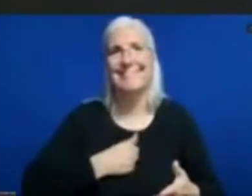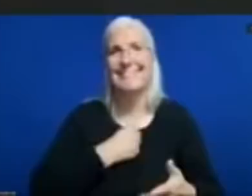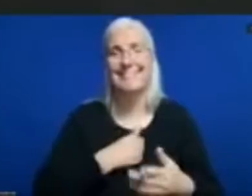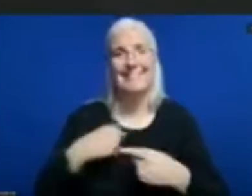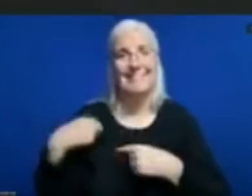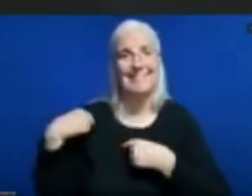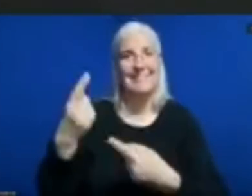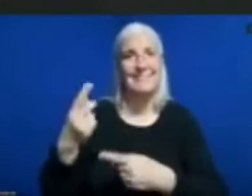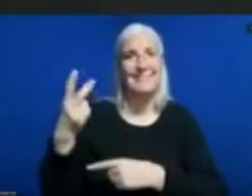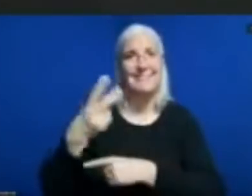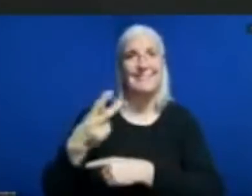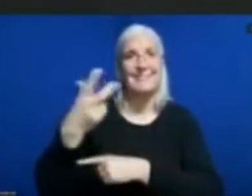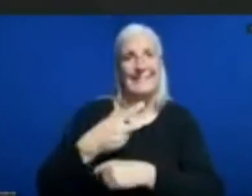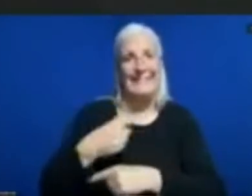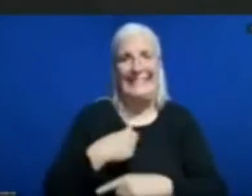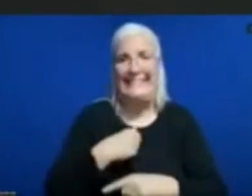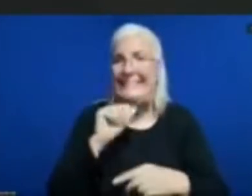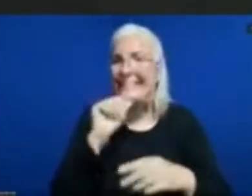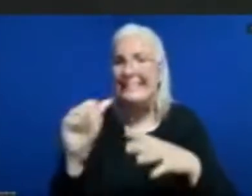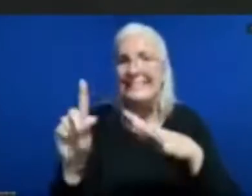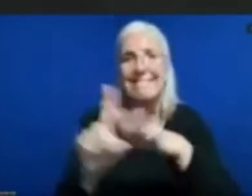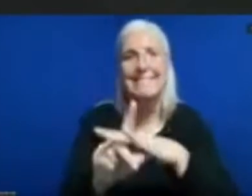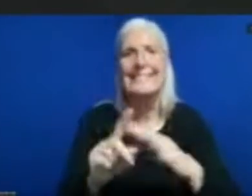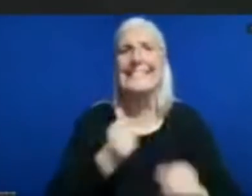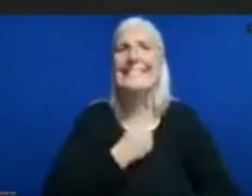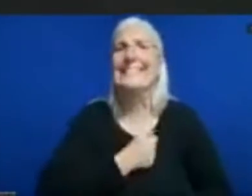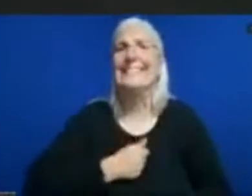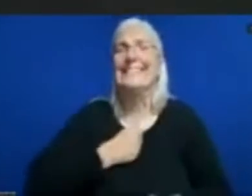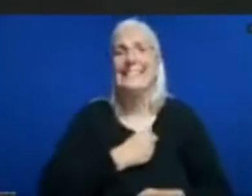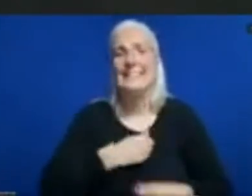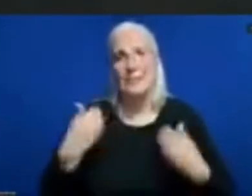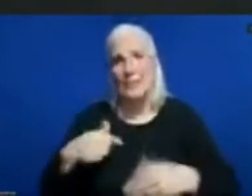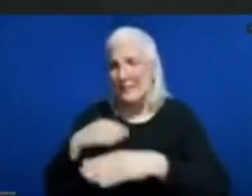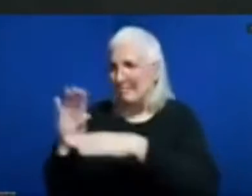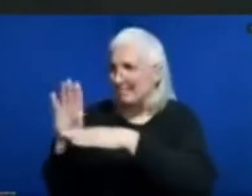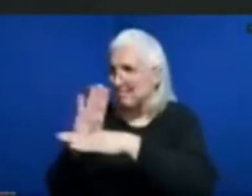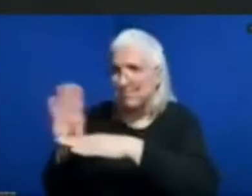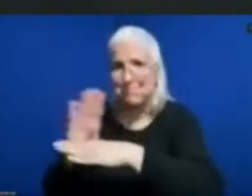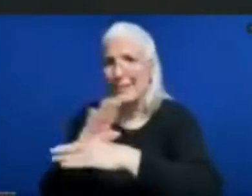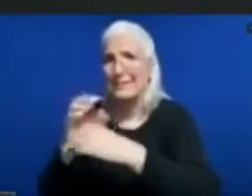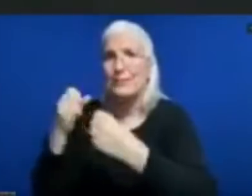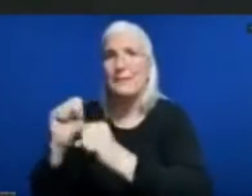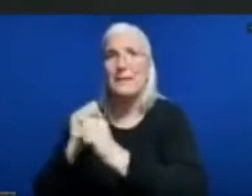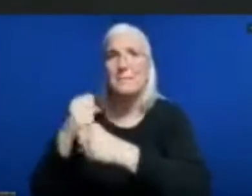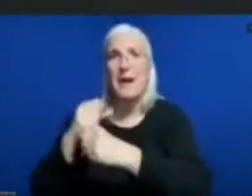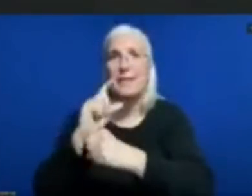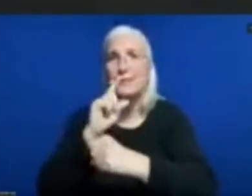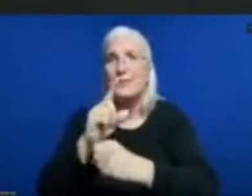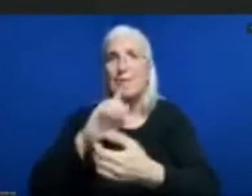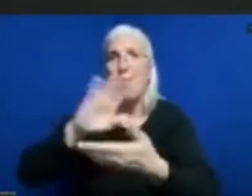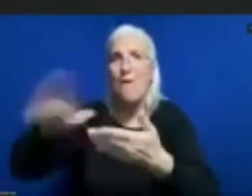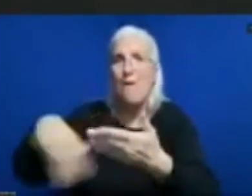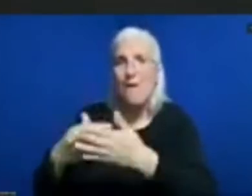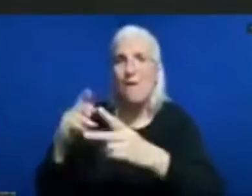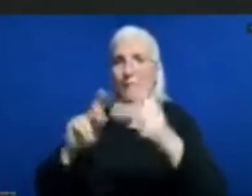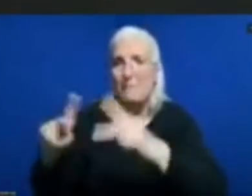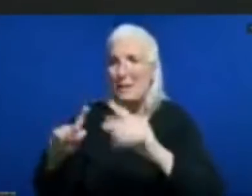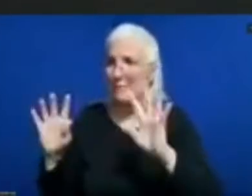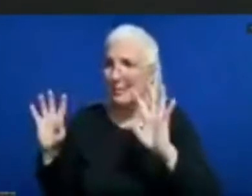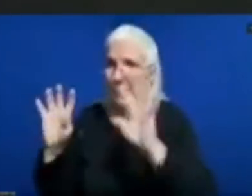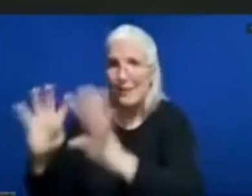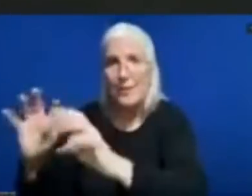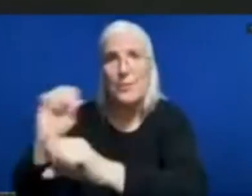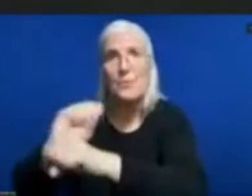been very busy. We've been on an all-call status, helping to keep people safe in the Janesville, Milford